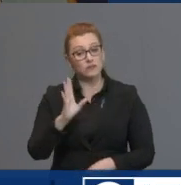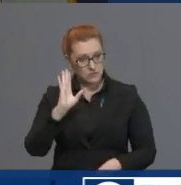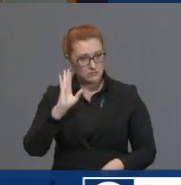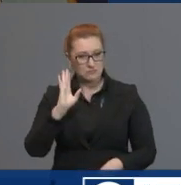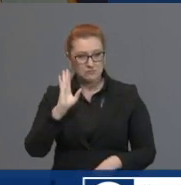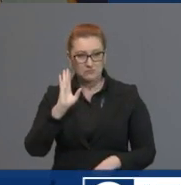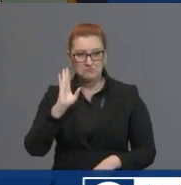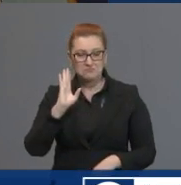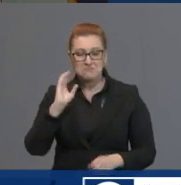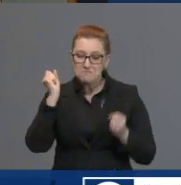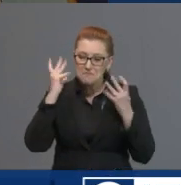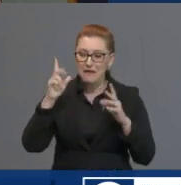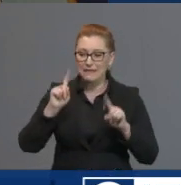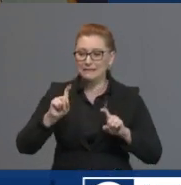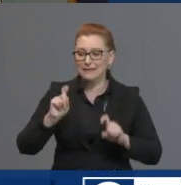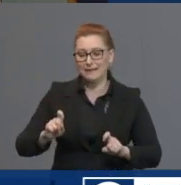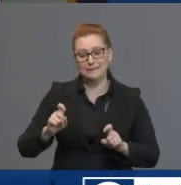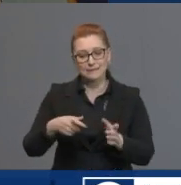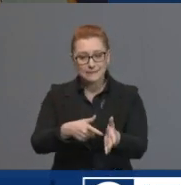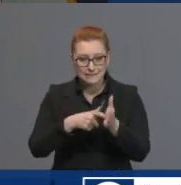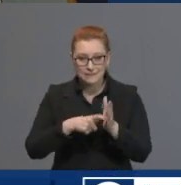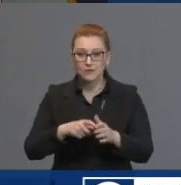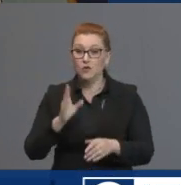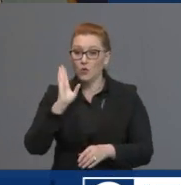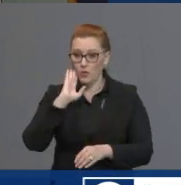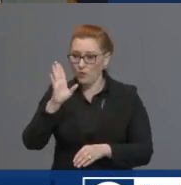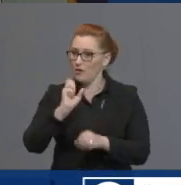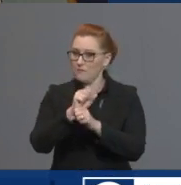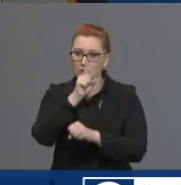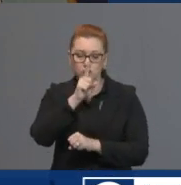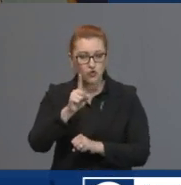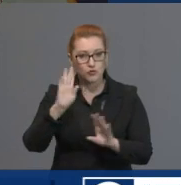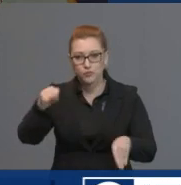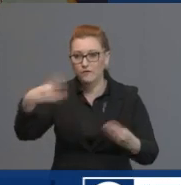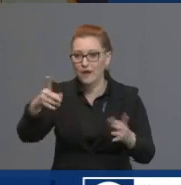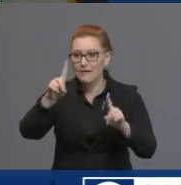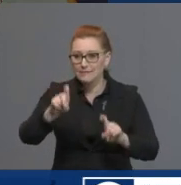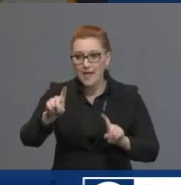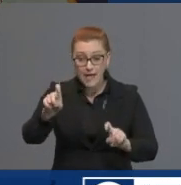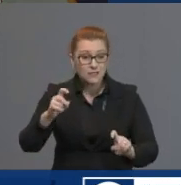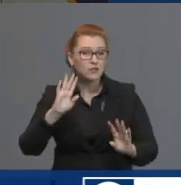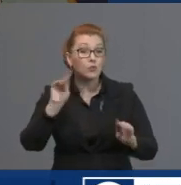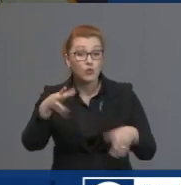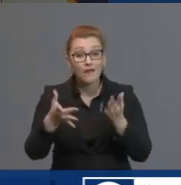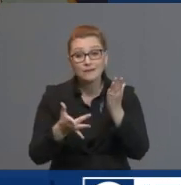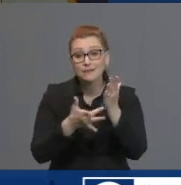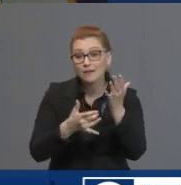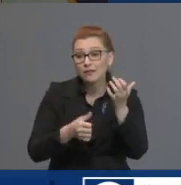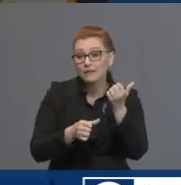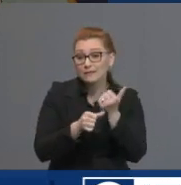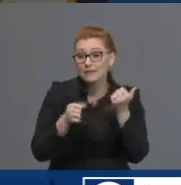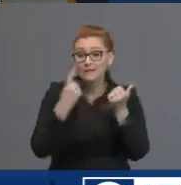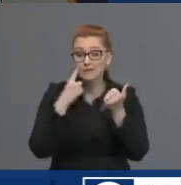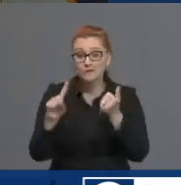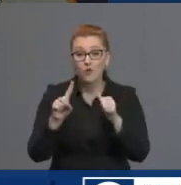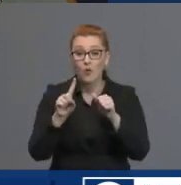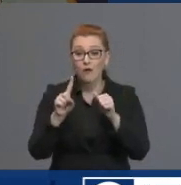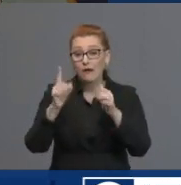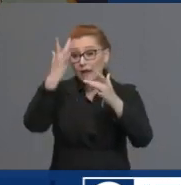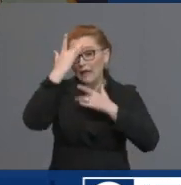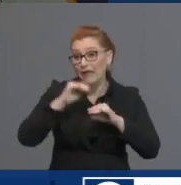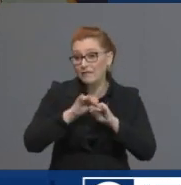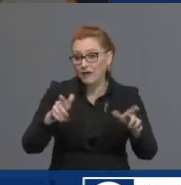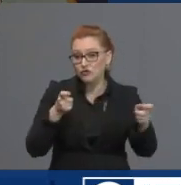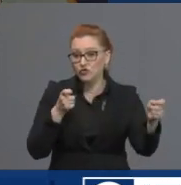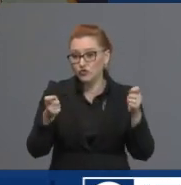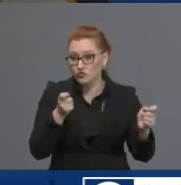be working with them to make sure that they get the test results, that we provide the technical assistance for infection control